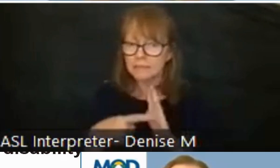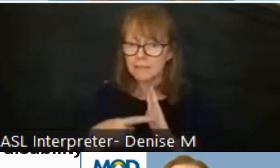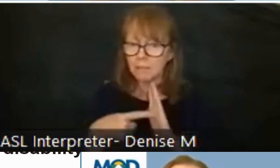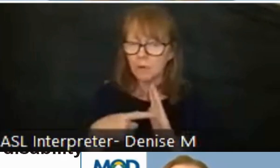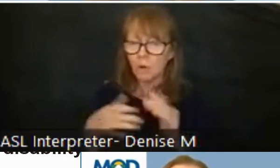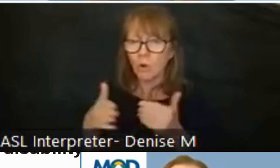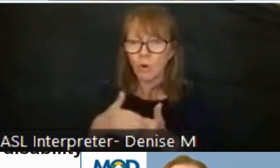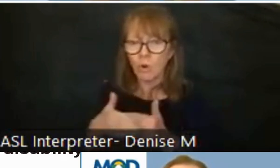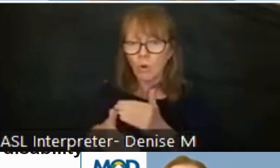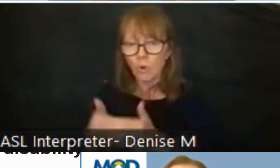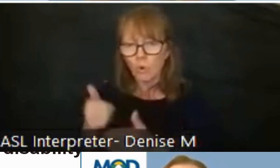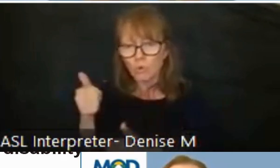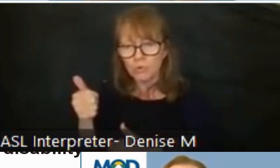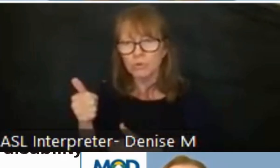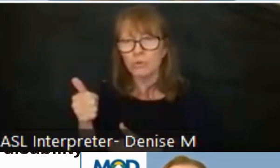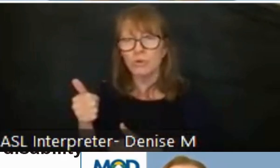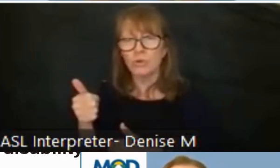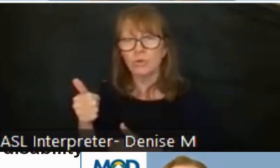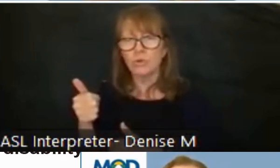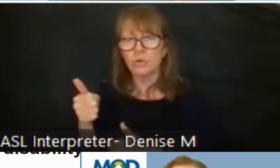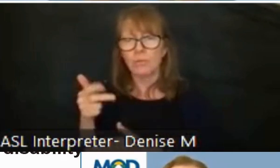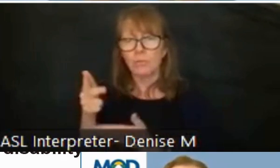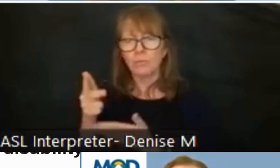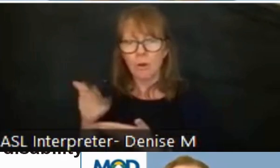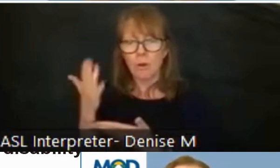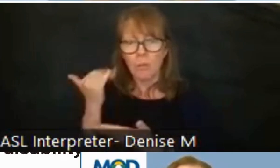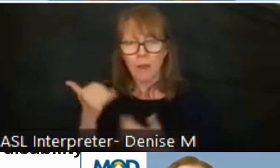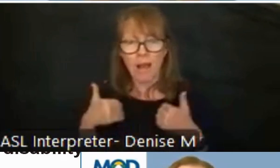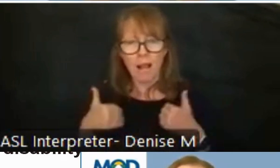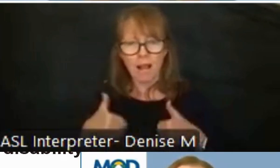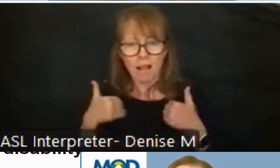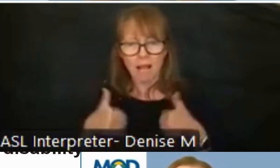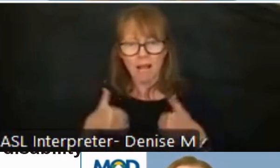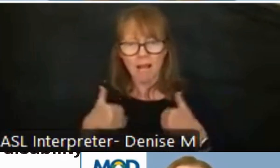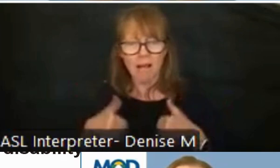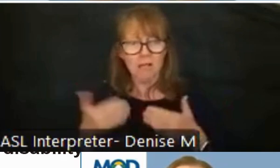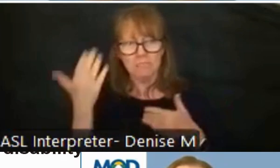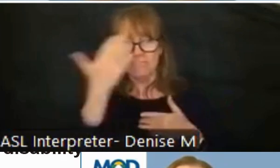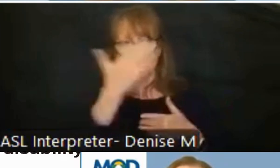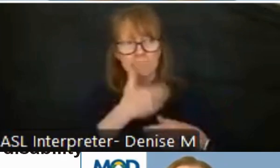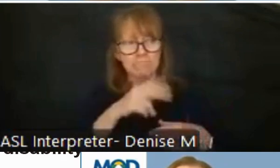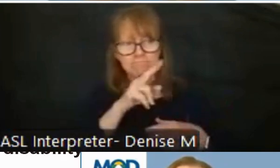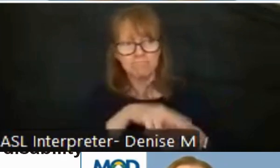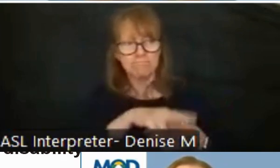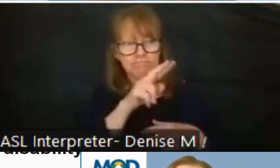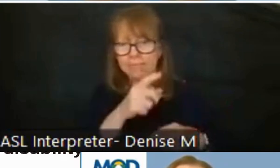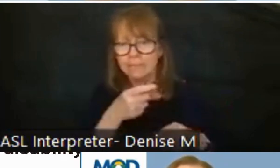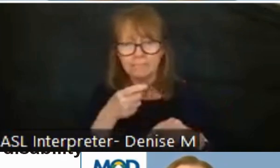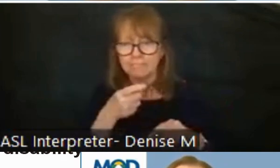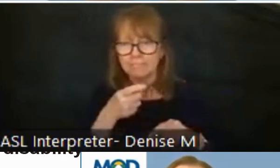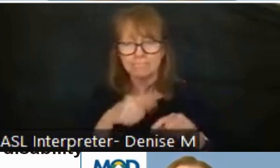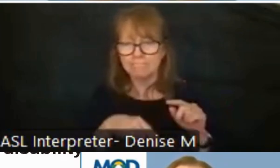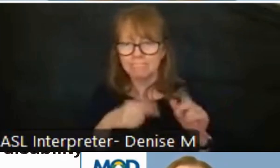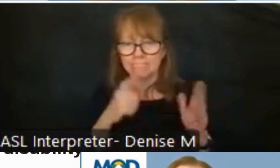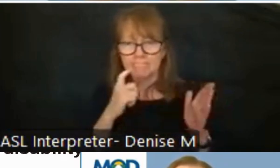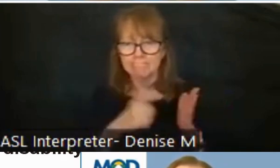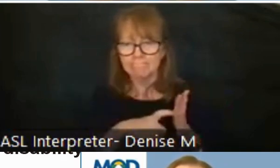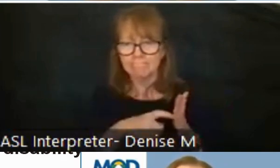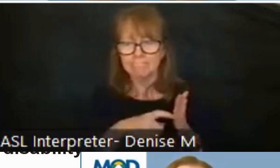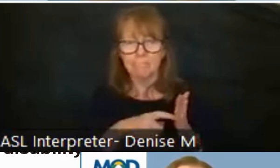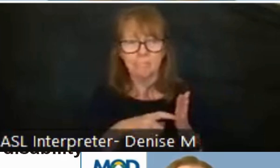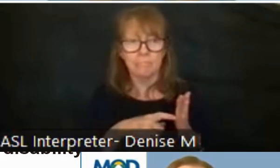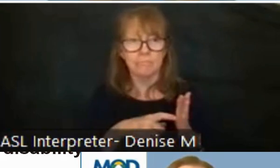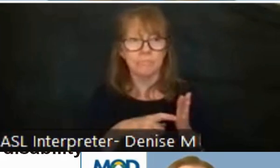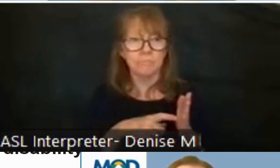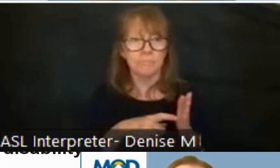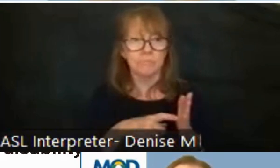a lung condition, that may not be something the housing provider can see from looking at Morgan. You do not need a letter of support